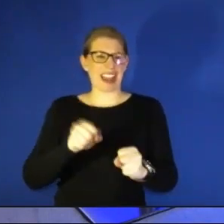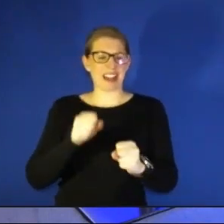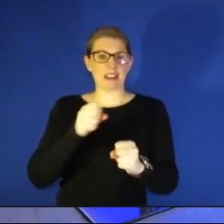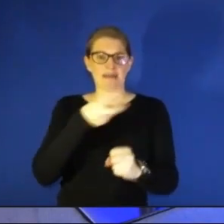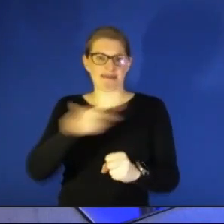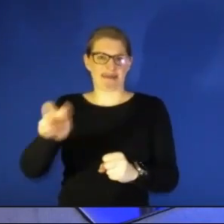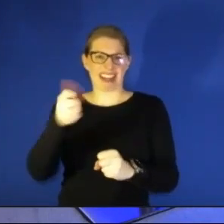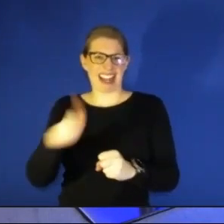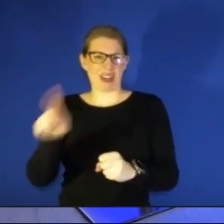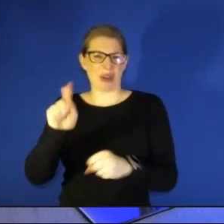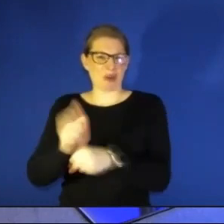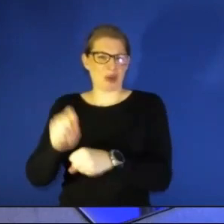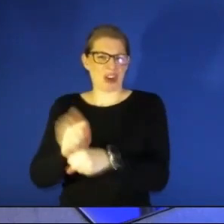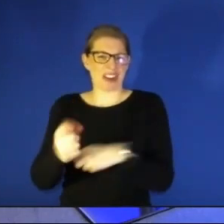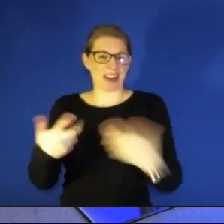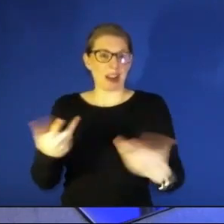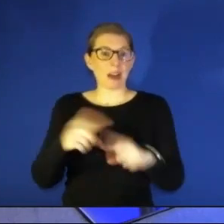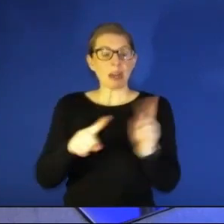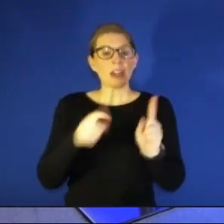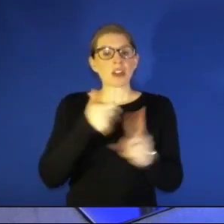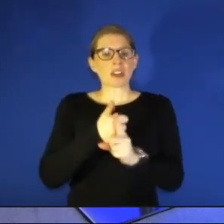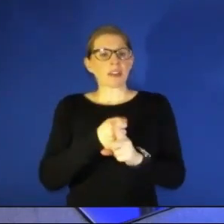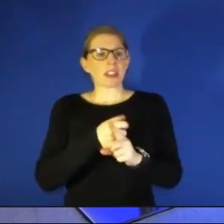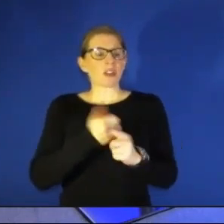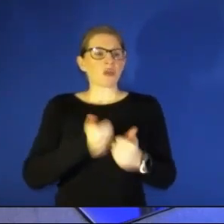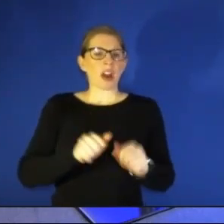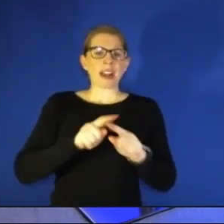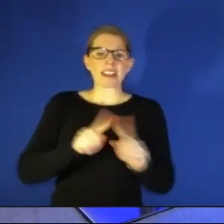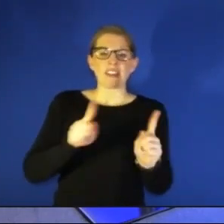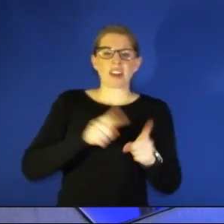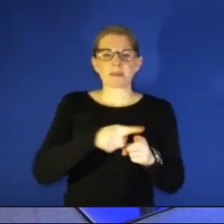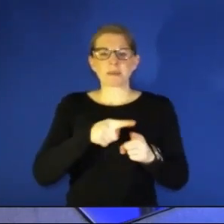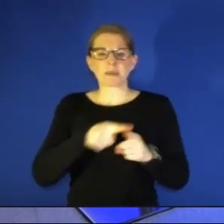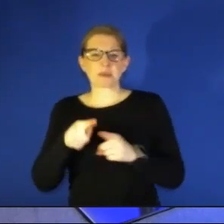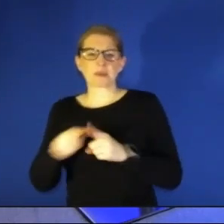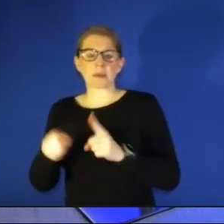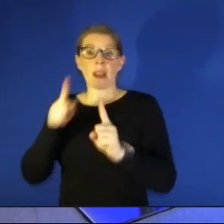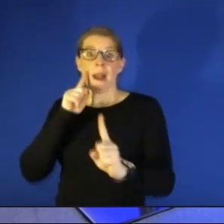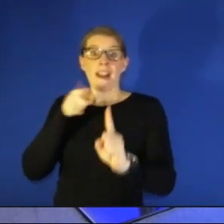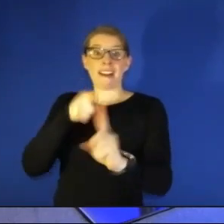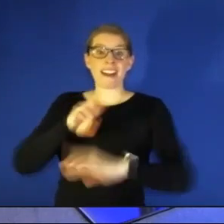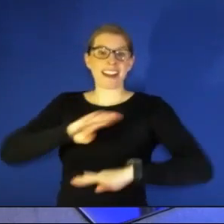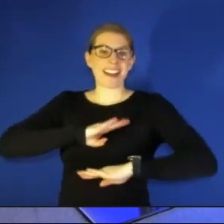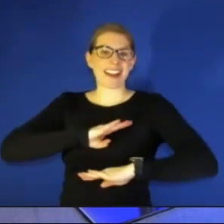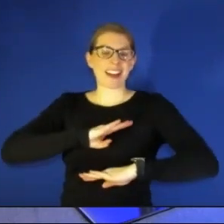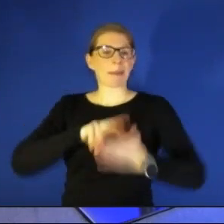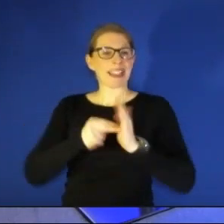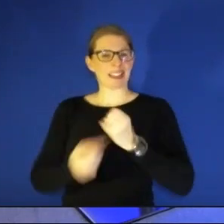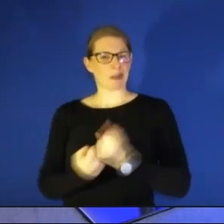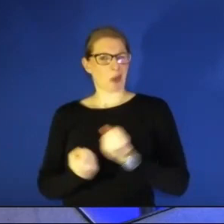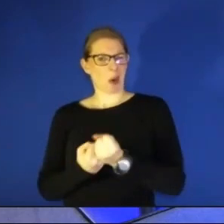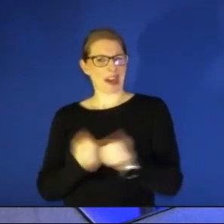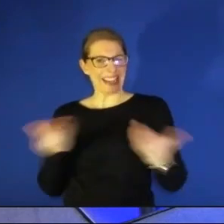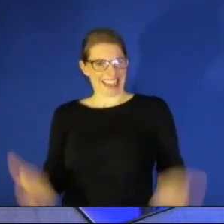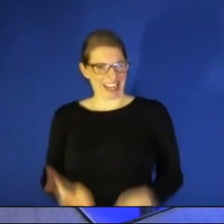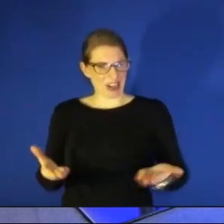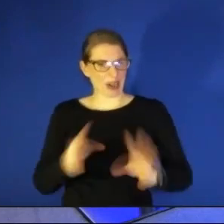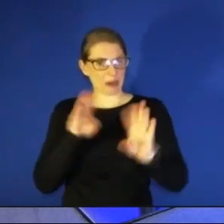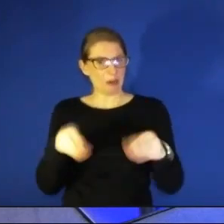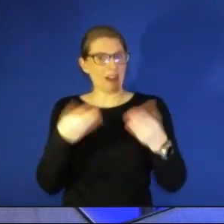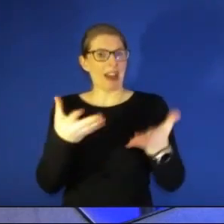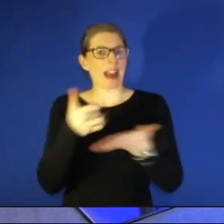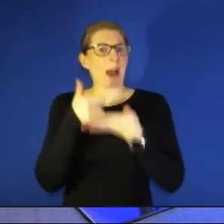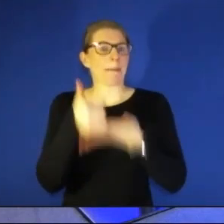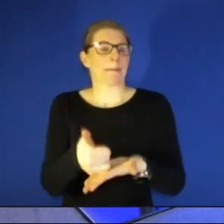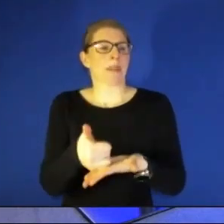is you're taking different paths and different ways to get to becoming what you want to be. It's that support here that's helped make you